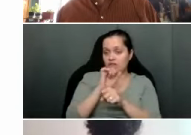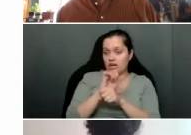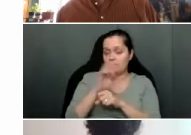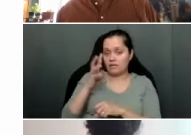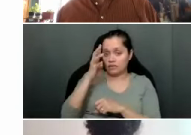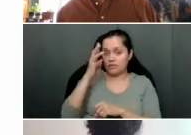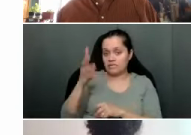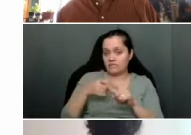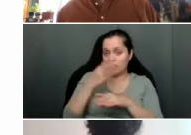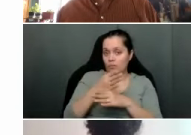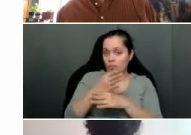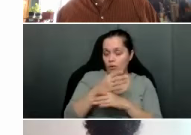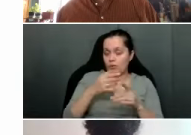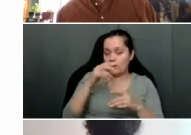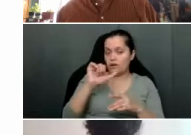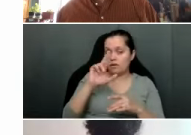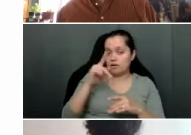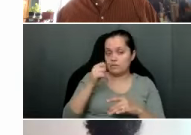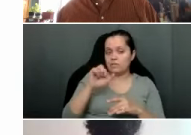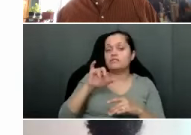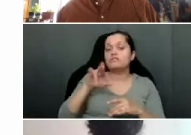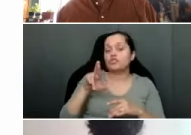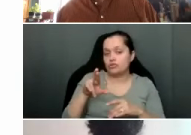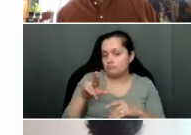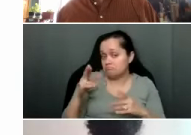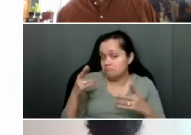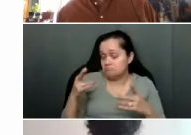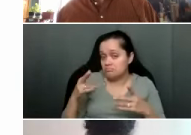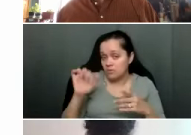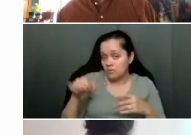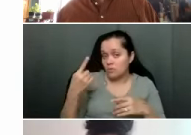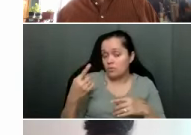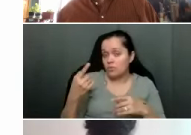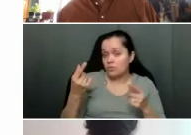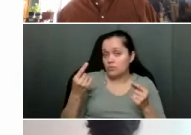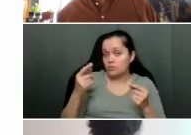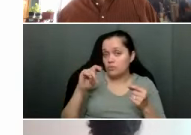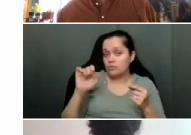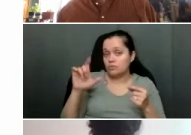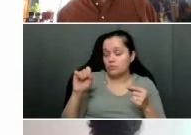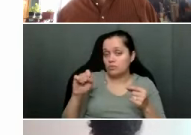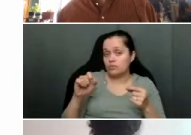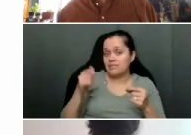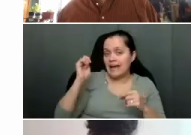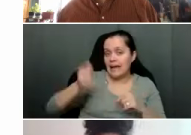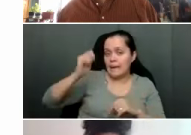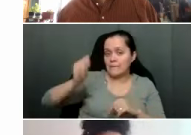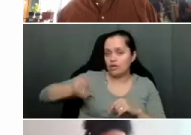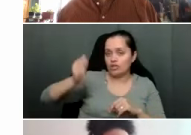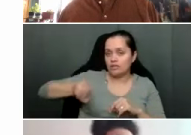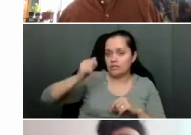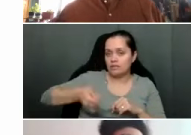things out of wood, right? A carpenter. One of the carpenter's tools is a hammer.